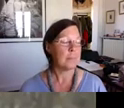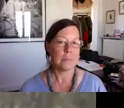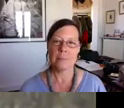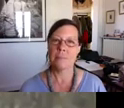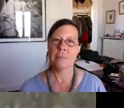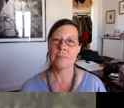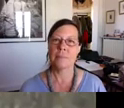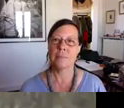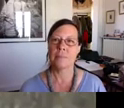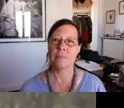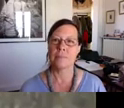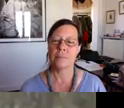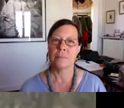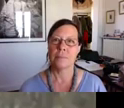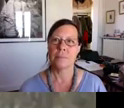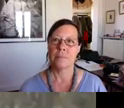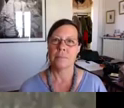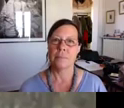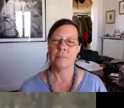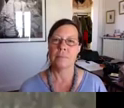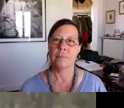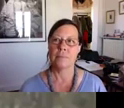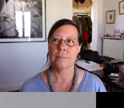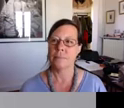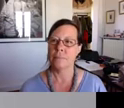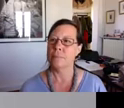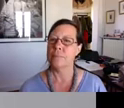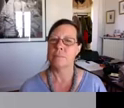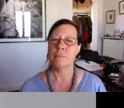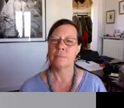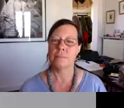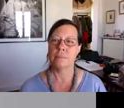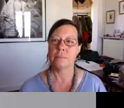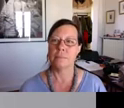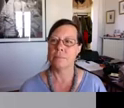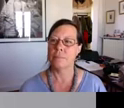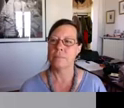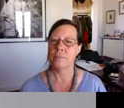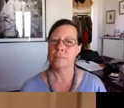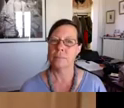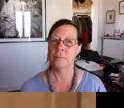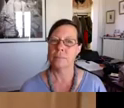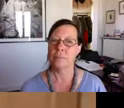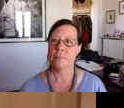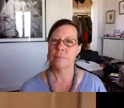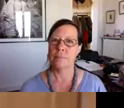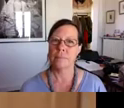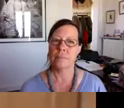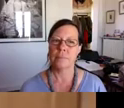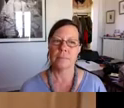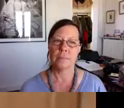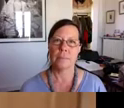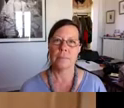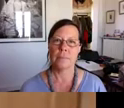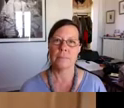is complete and utter rubbish. It's nonsense. It's the worst kind of fake news. The reality is that the mobile